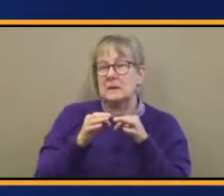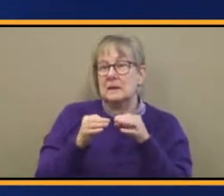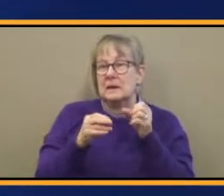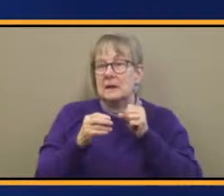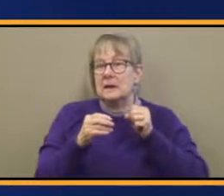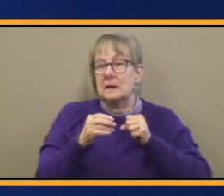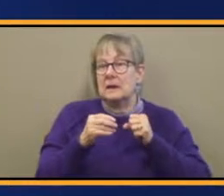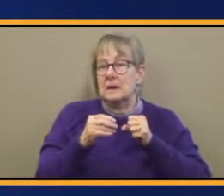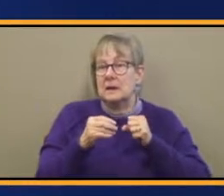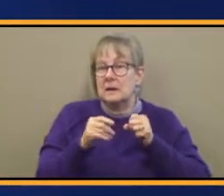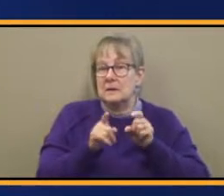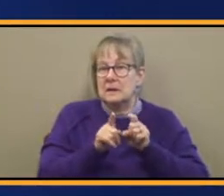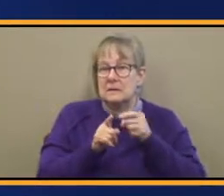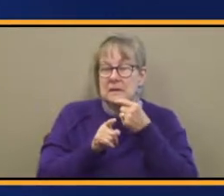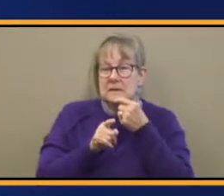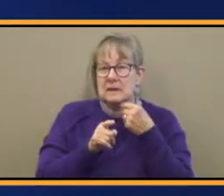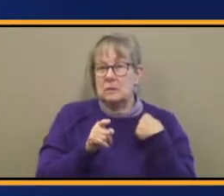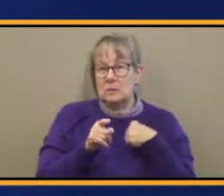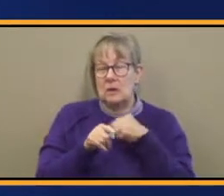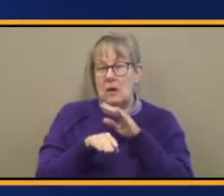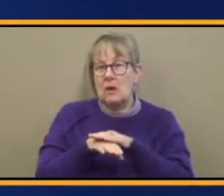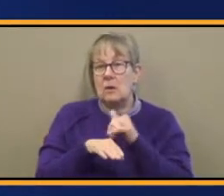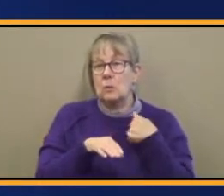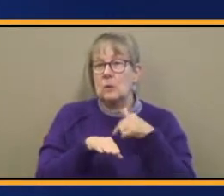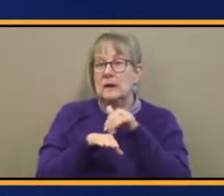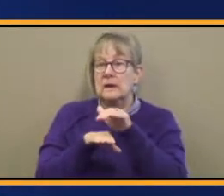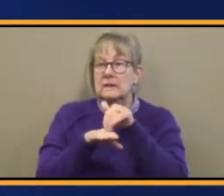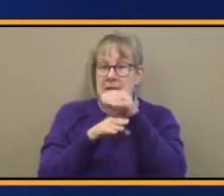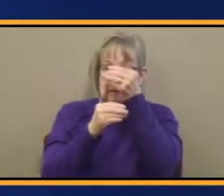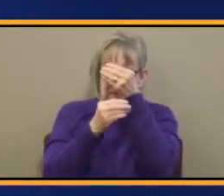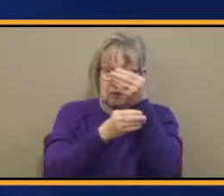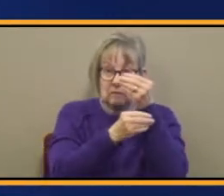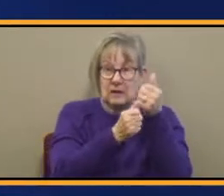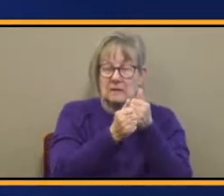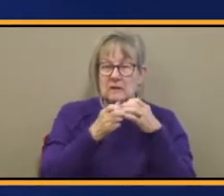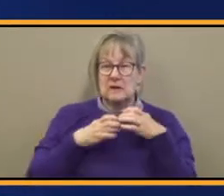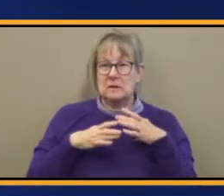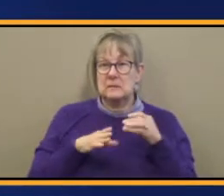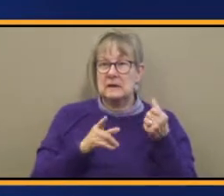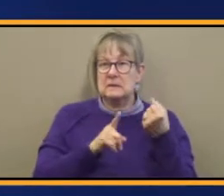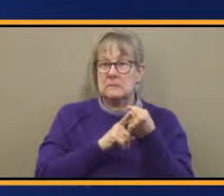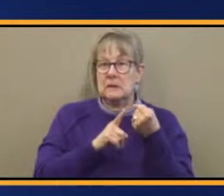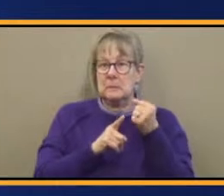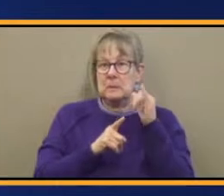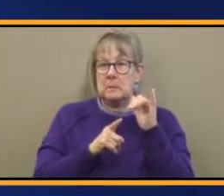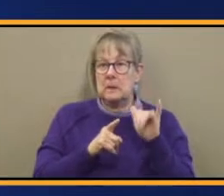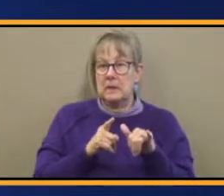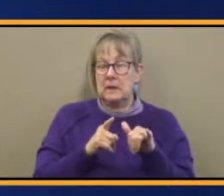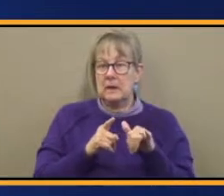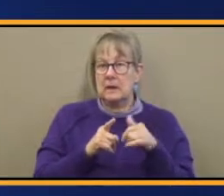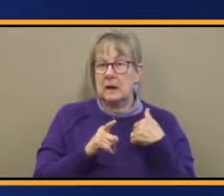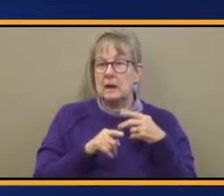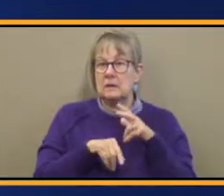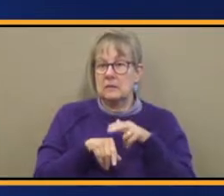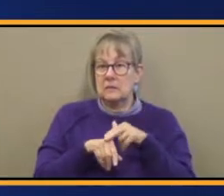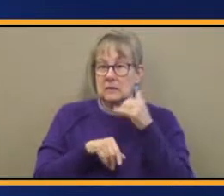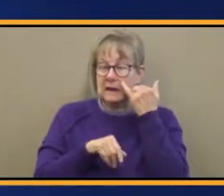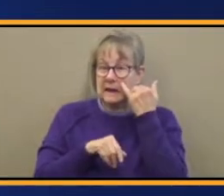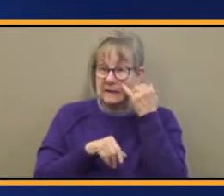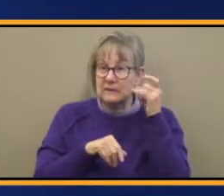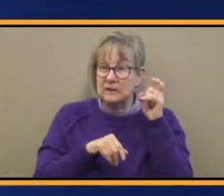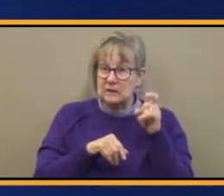And Grisel was hitting right on it. So we sent a notification to every customer affected by that. And of course, if it leads